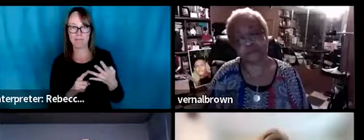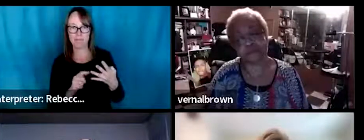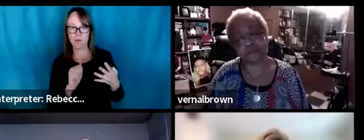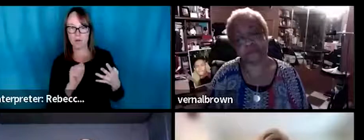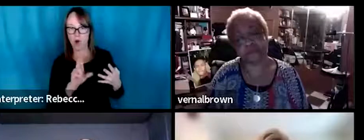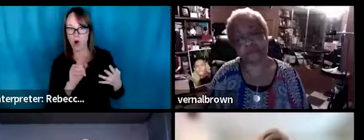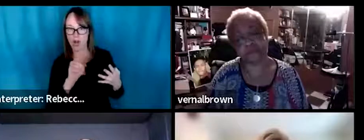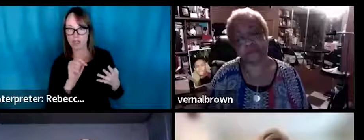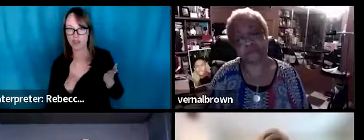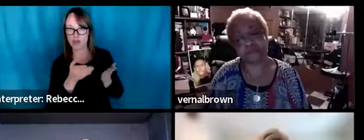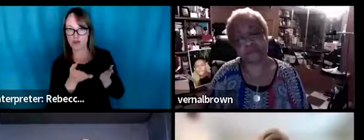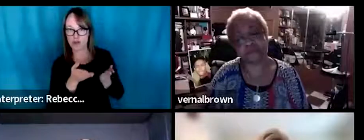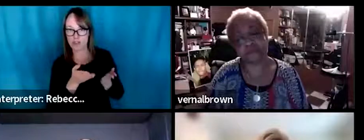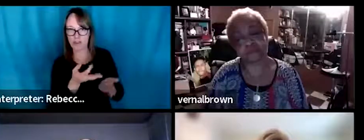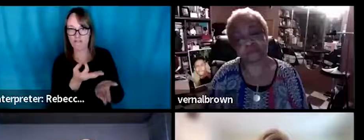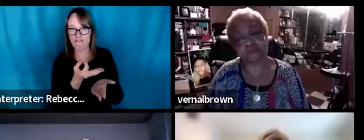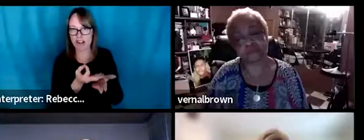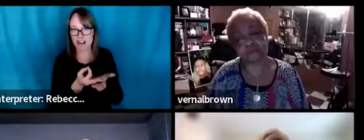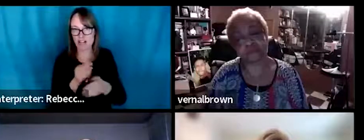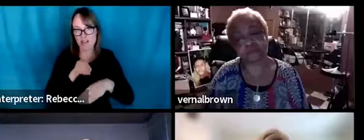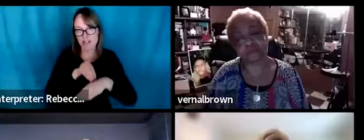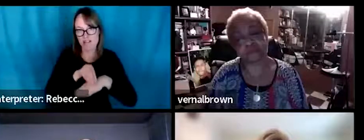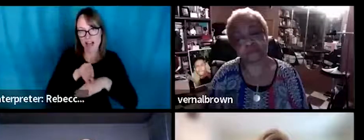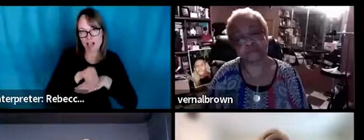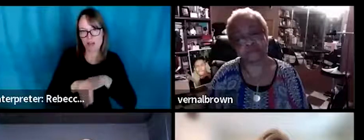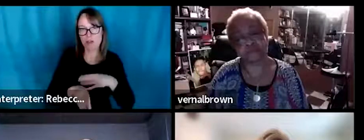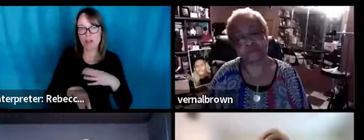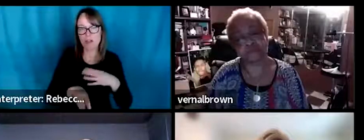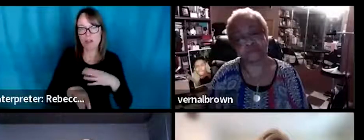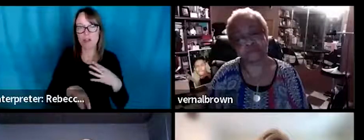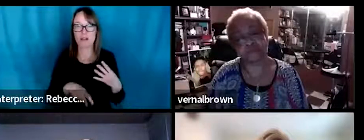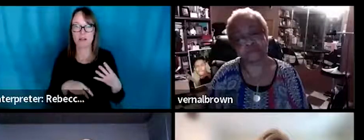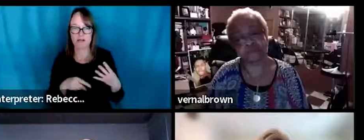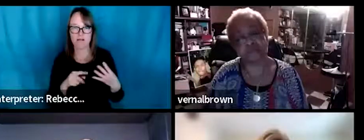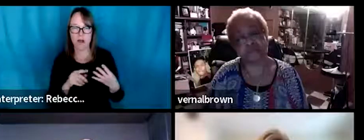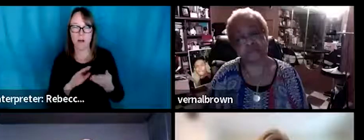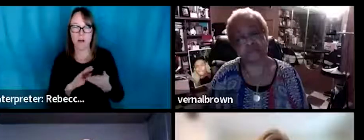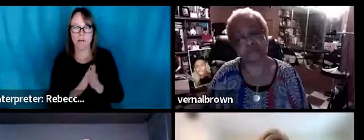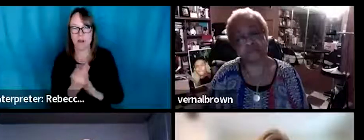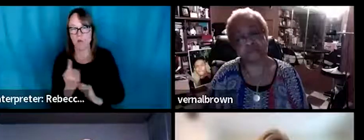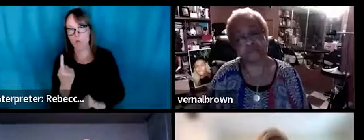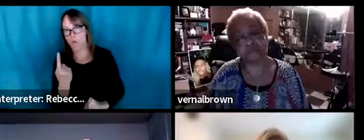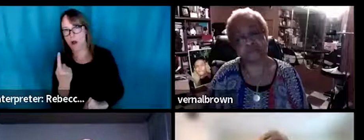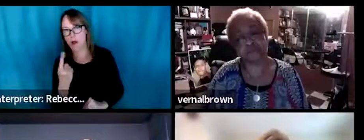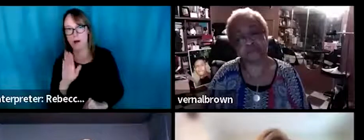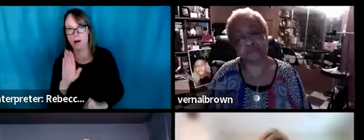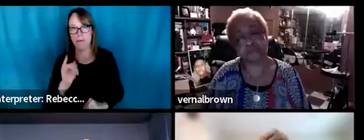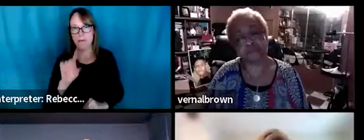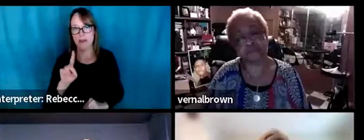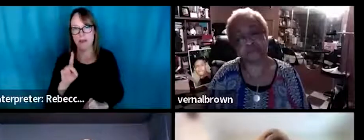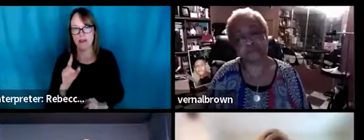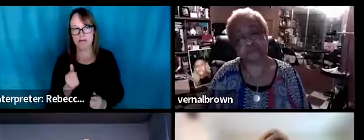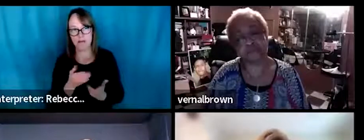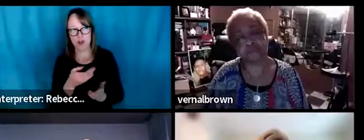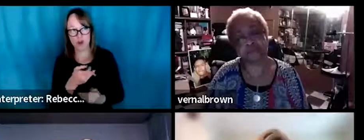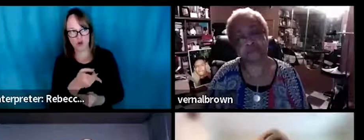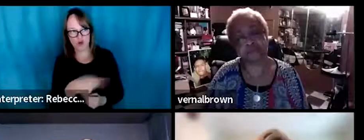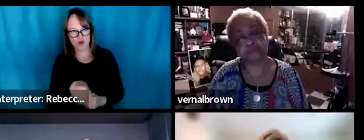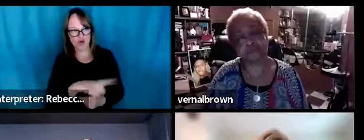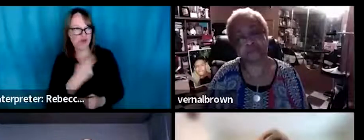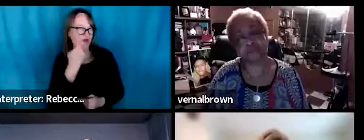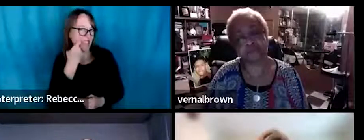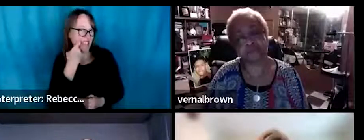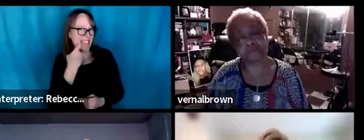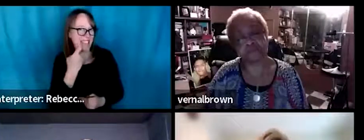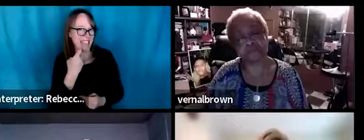services and financial advisory services ended up being a single bid. Those are the ones that you had just reviewed. So that's the nature of the